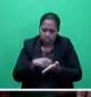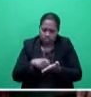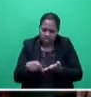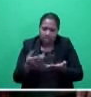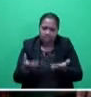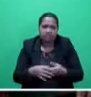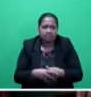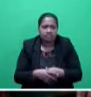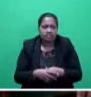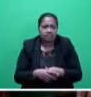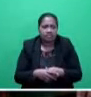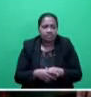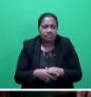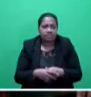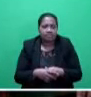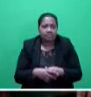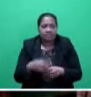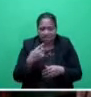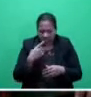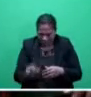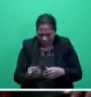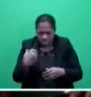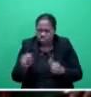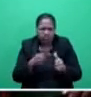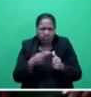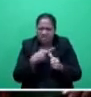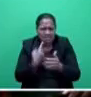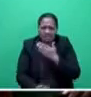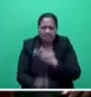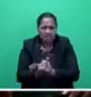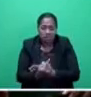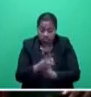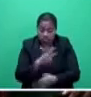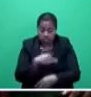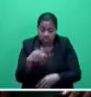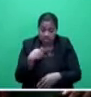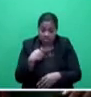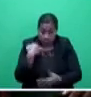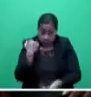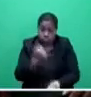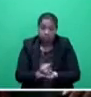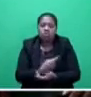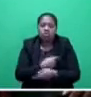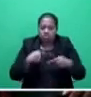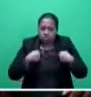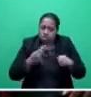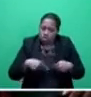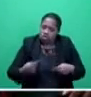the effect that no such favouritism took place. However, and despite the Minister's assurance, we continue to receive